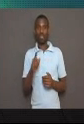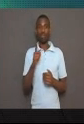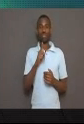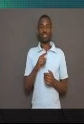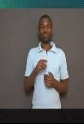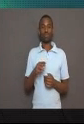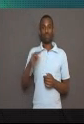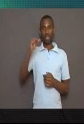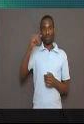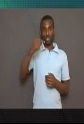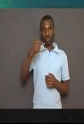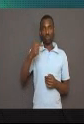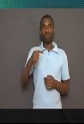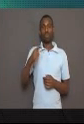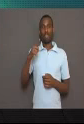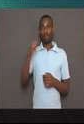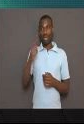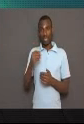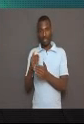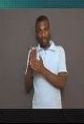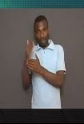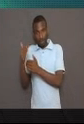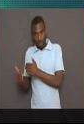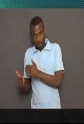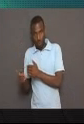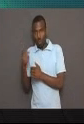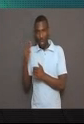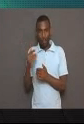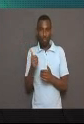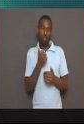will move up one side or the other.